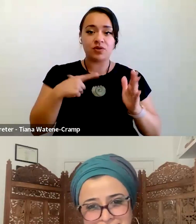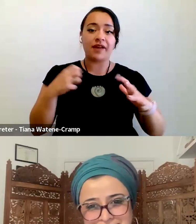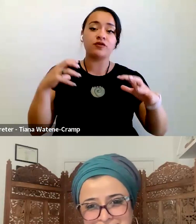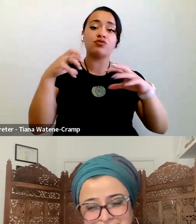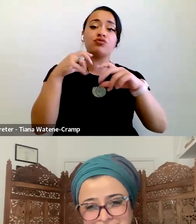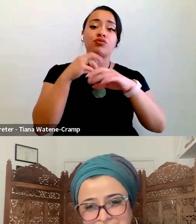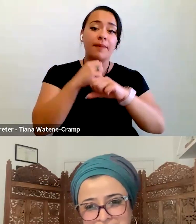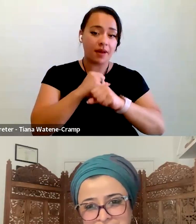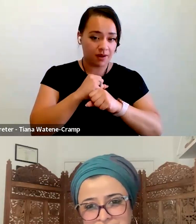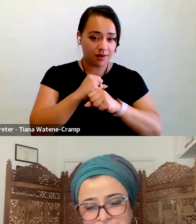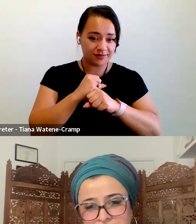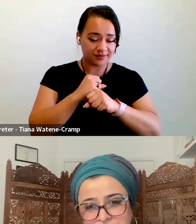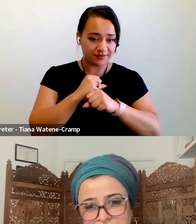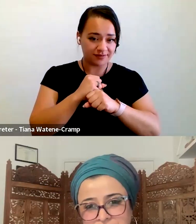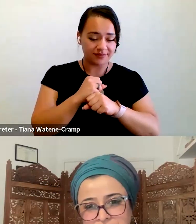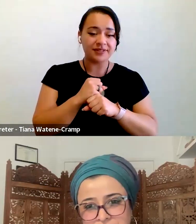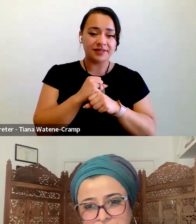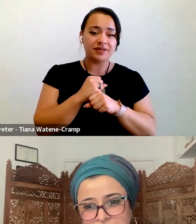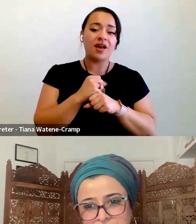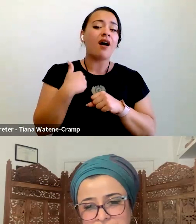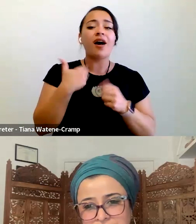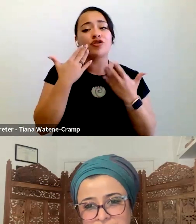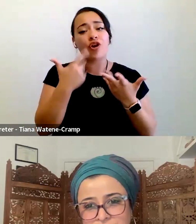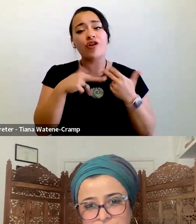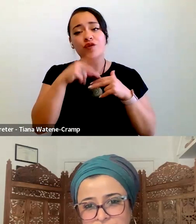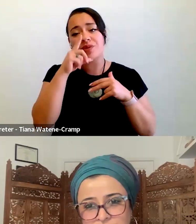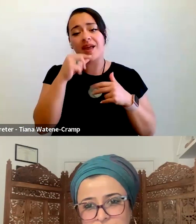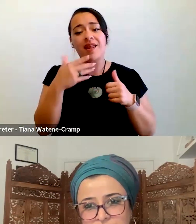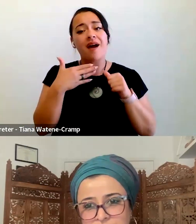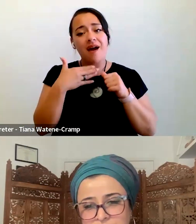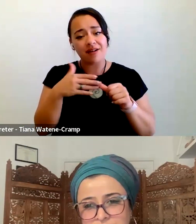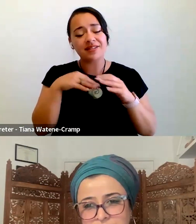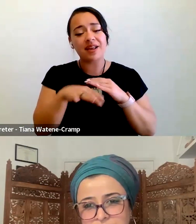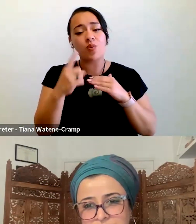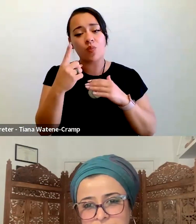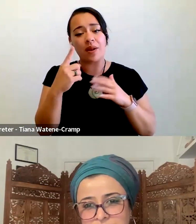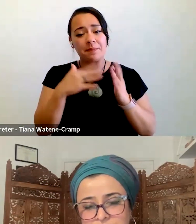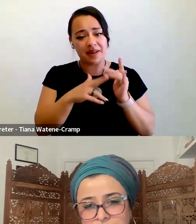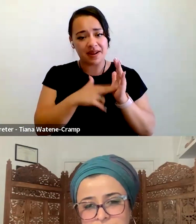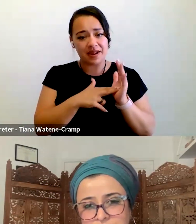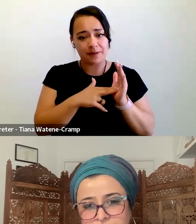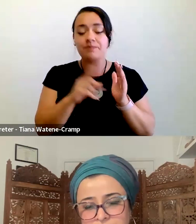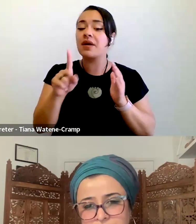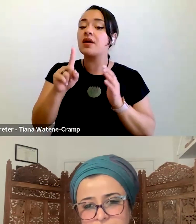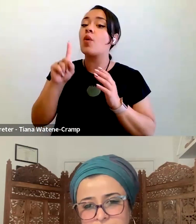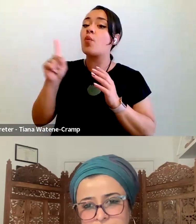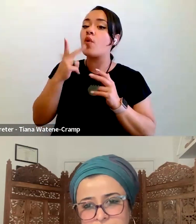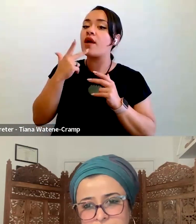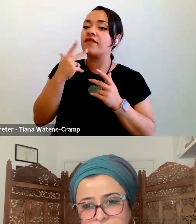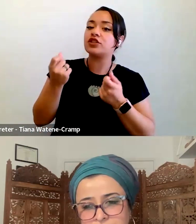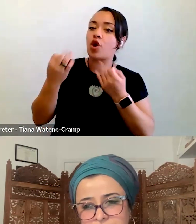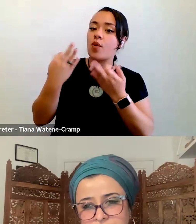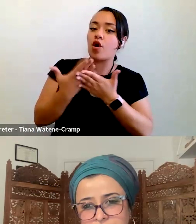really good one, which is so hard. I don't know if you can answer it in 1 minute, which is there's no one on your board. What if there's no one on your board that's an ally